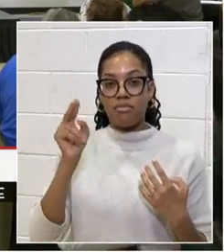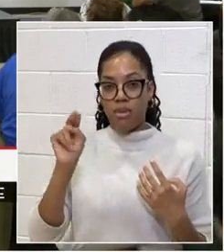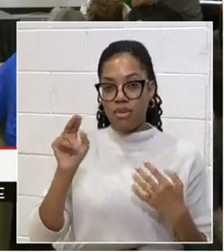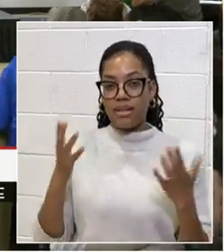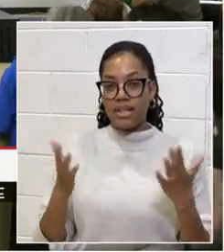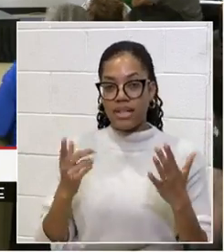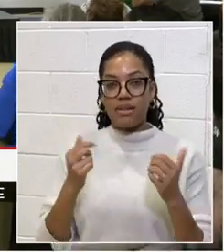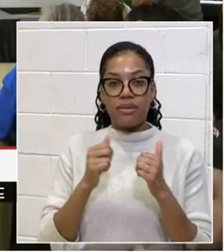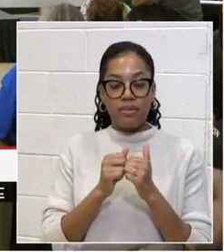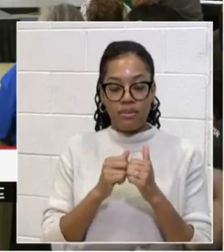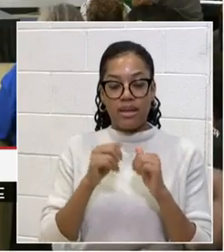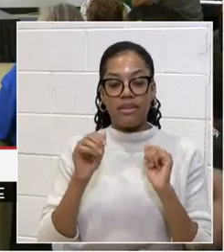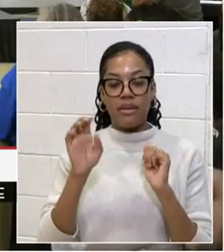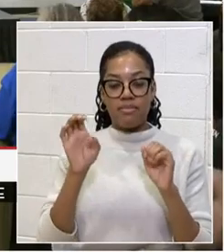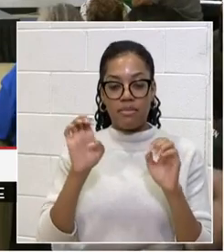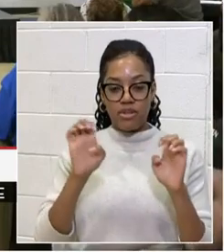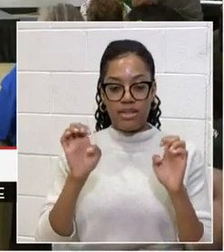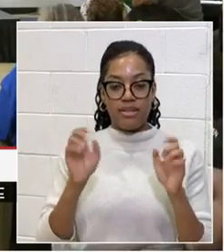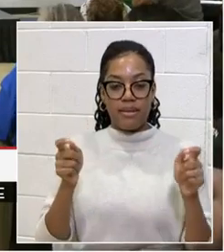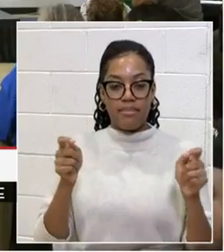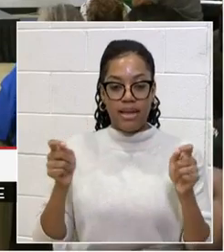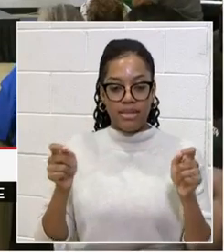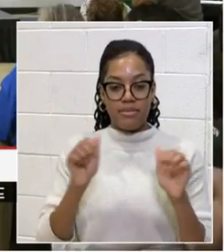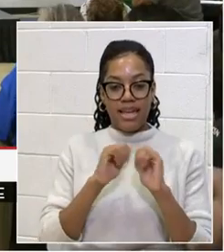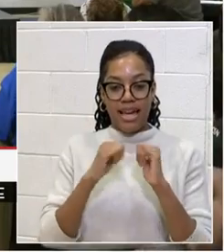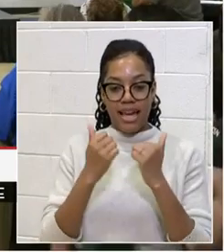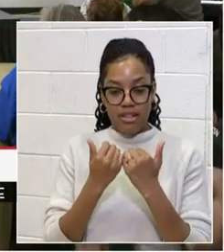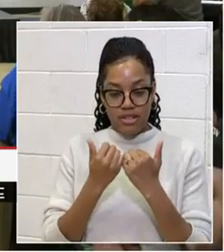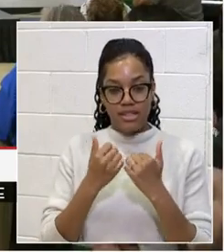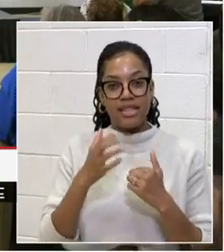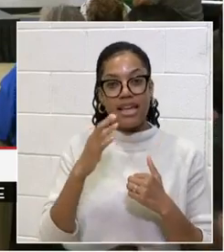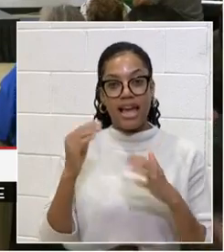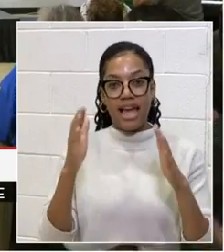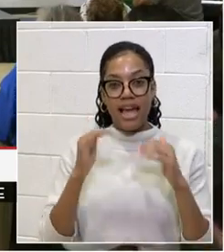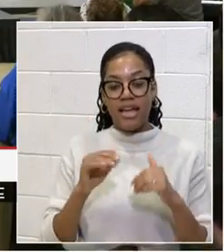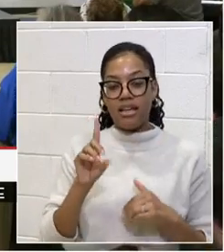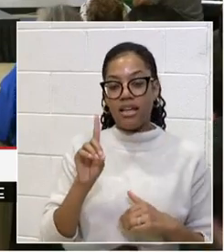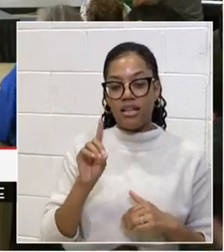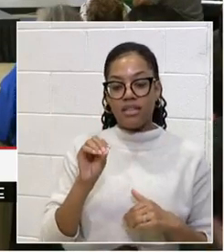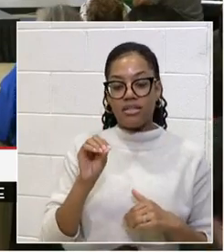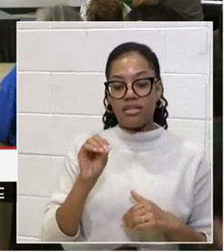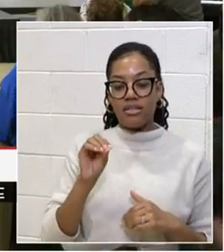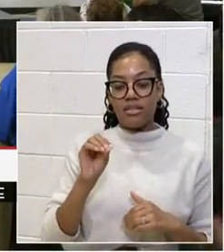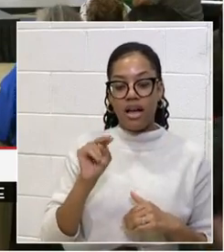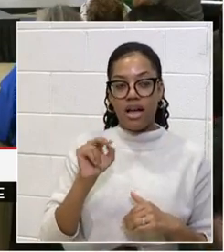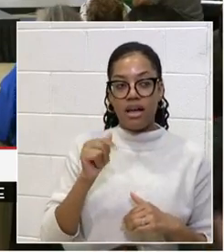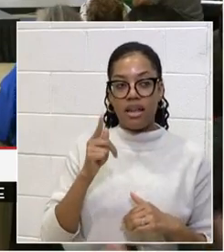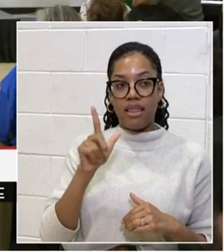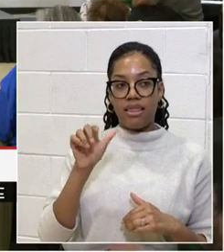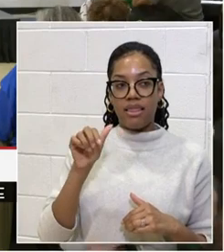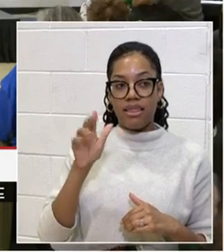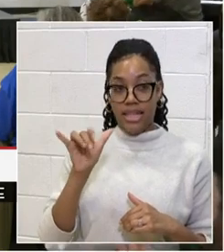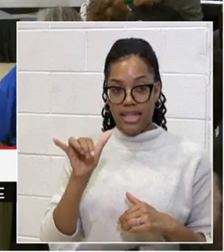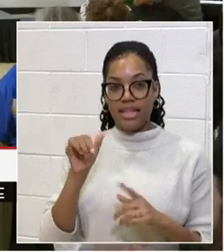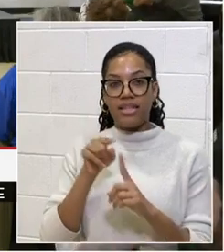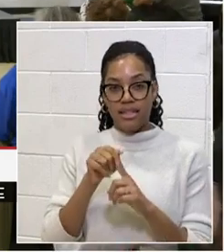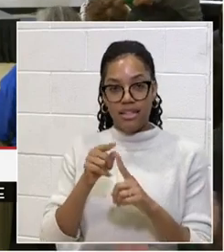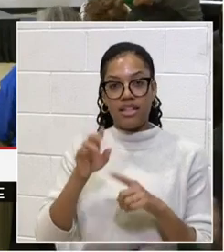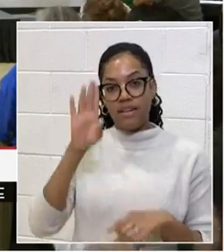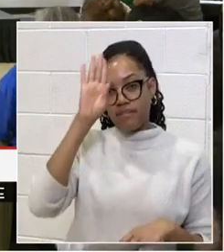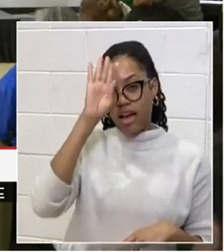and Emergency Management Agency, Chief Donnelly, the Chief of Fire and EMS,